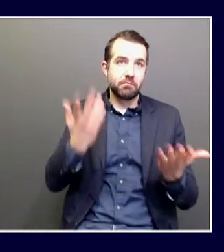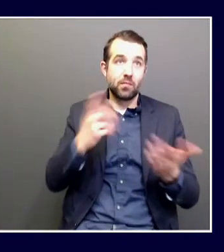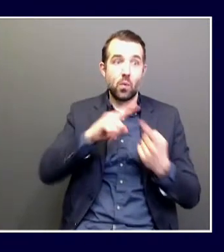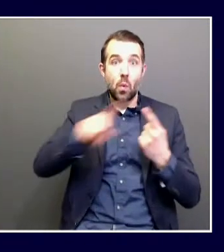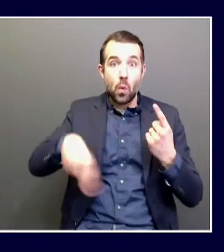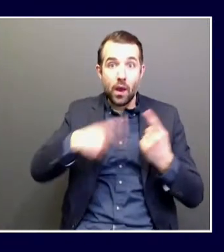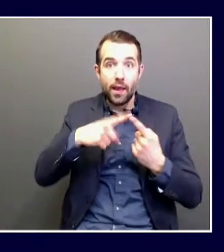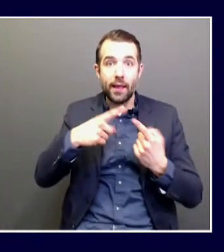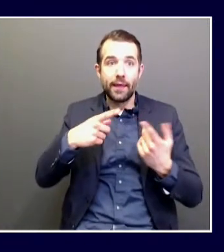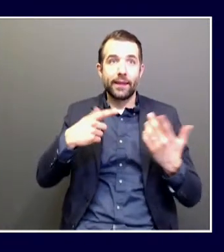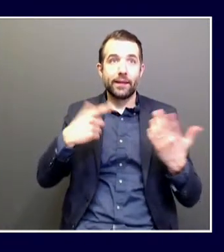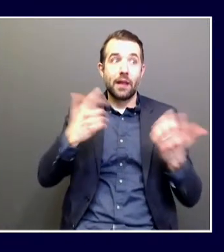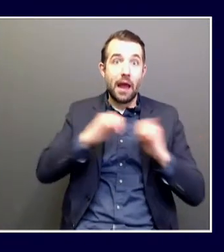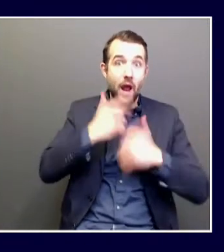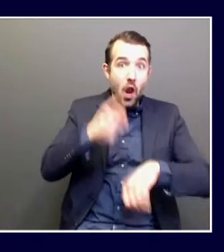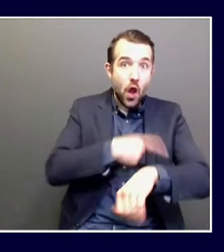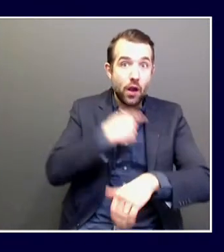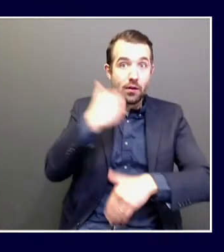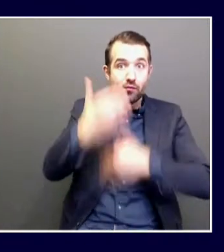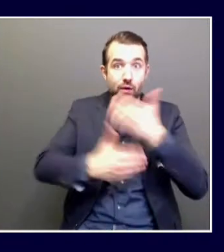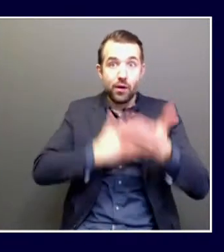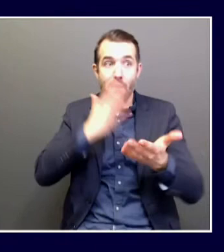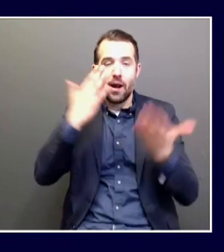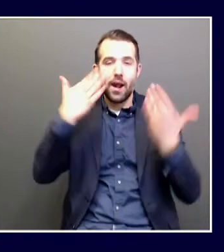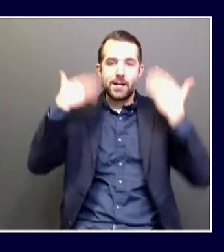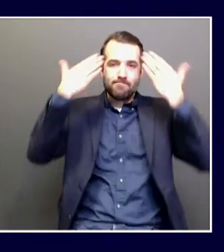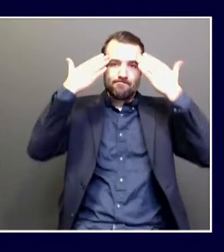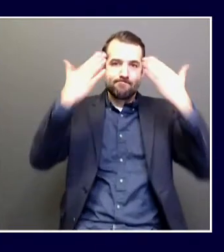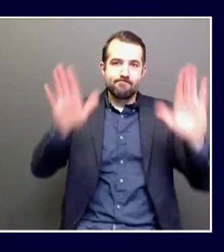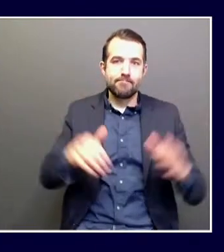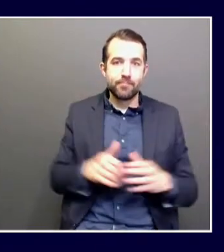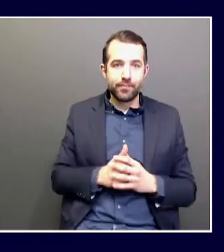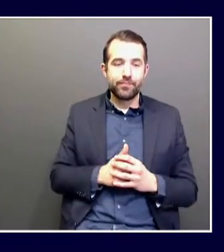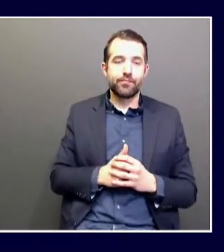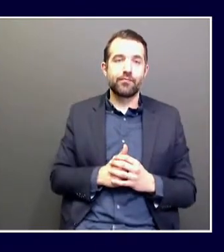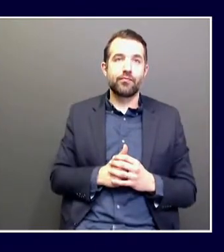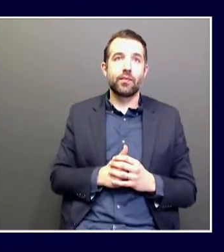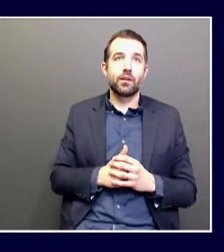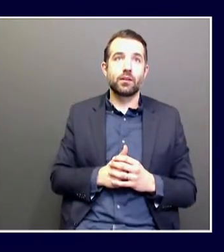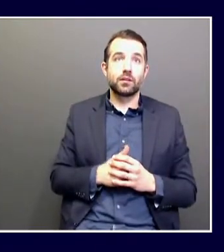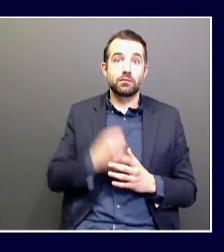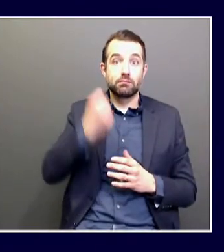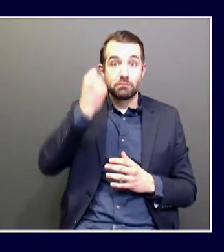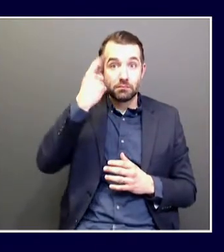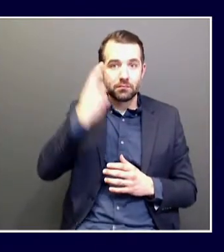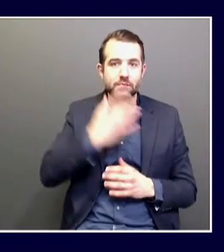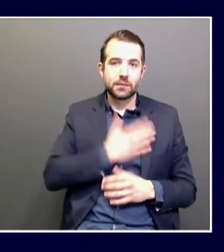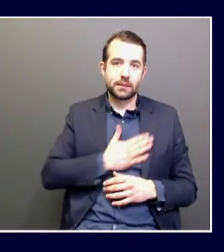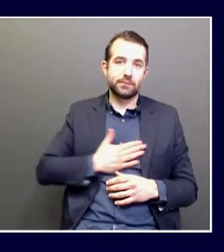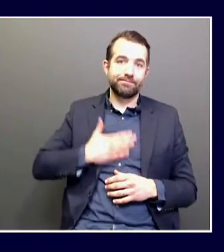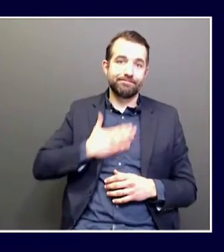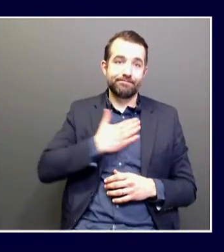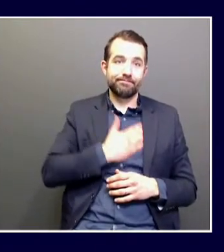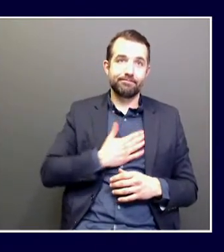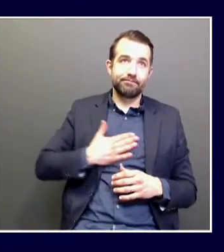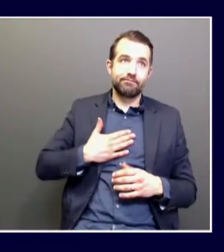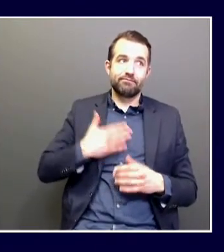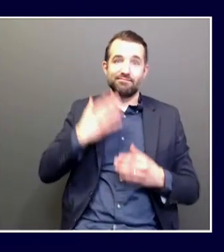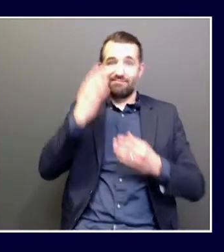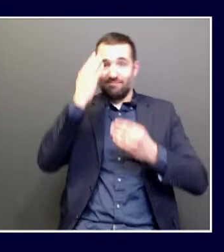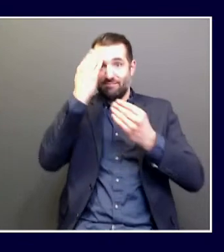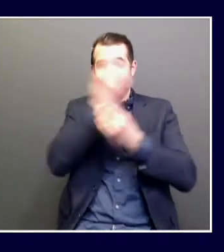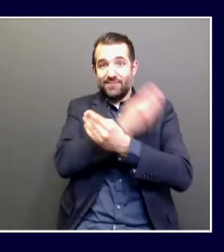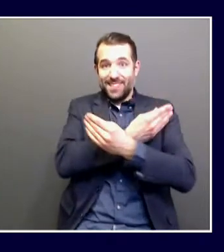or announcements yet, but I'd be remiss if I didn't take another minute to let folks know that we ourselves, Maine CDC, Maine